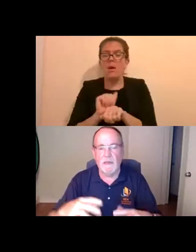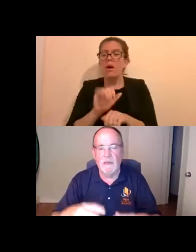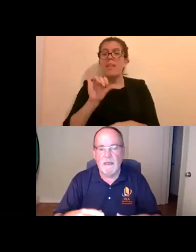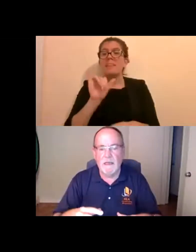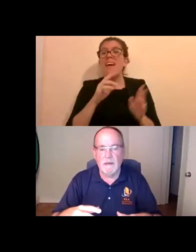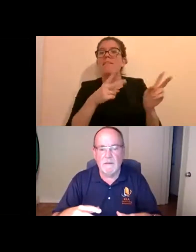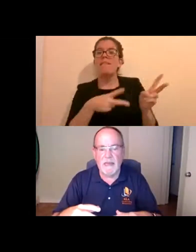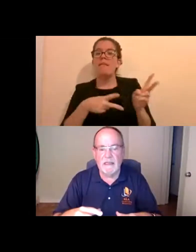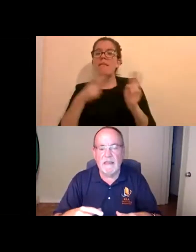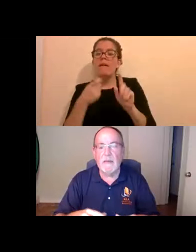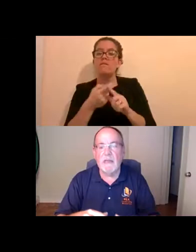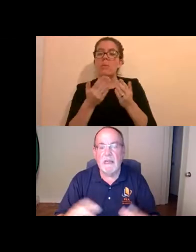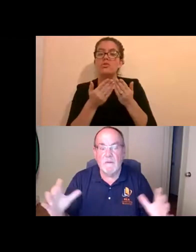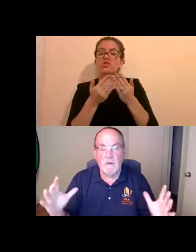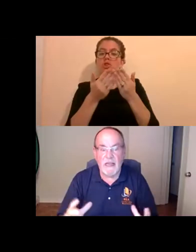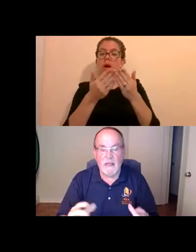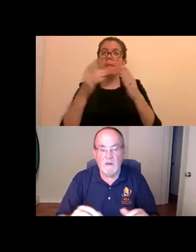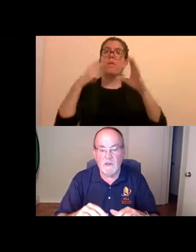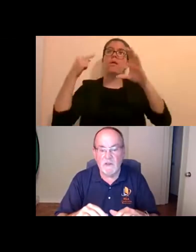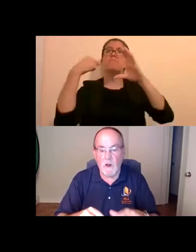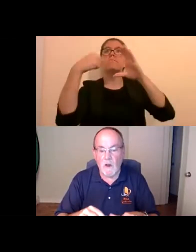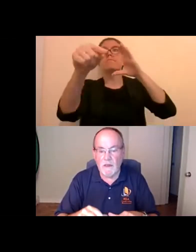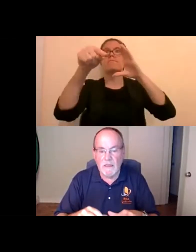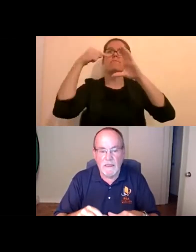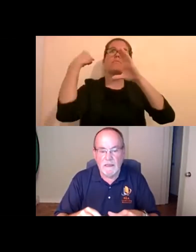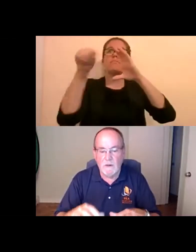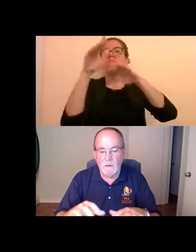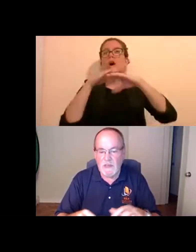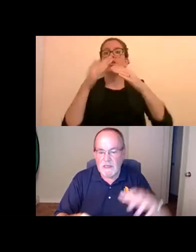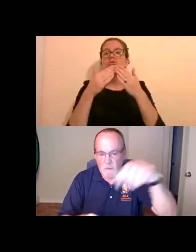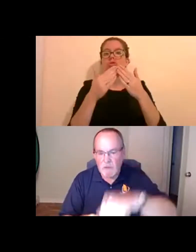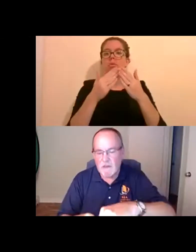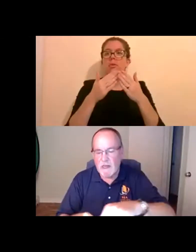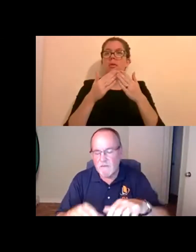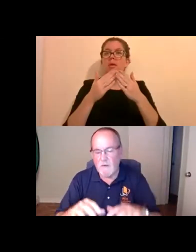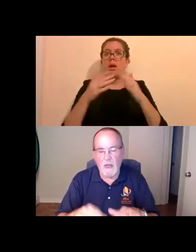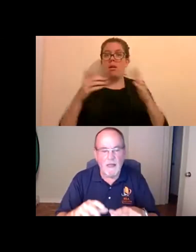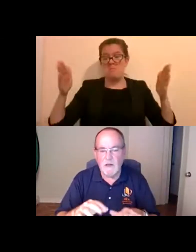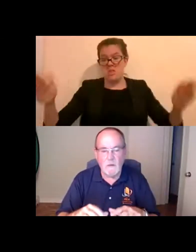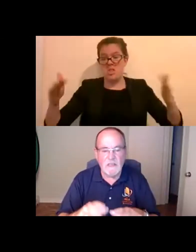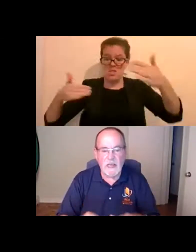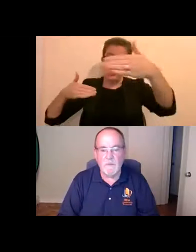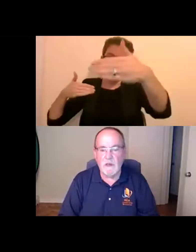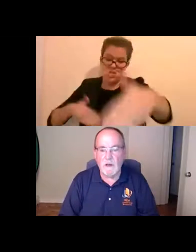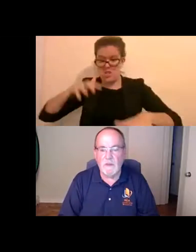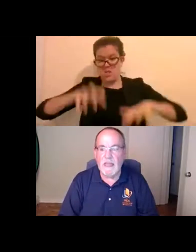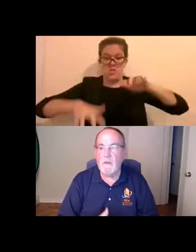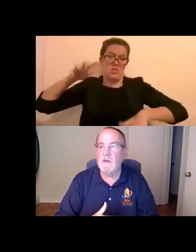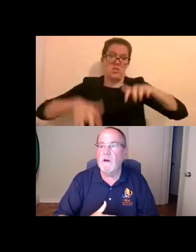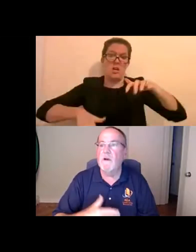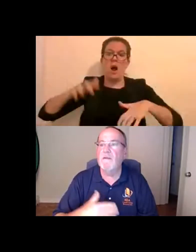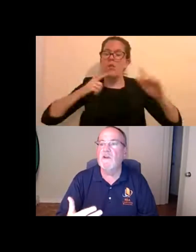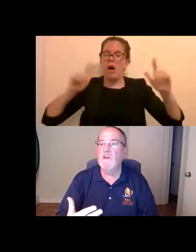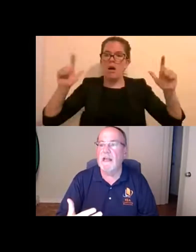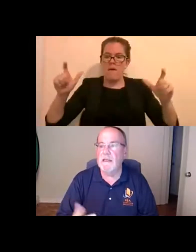something. And then that became down to this small little machine that you put your telephone on and you would type and all. But that